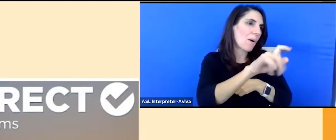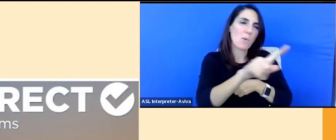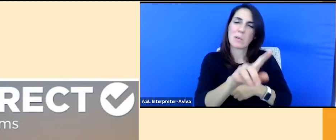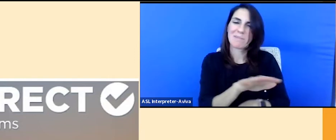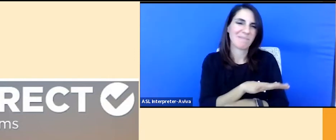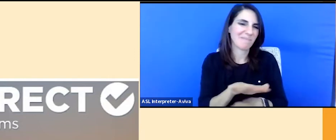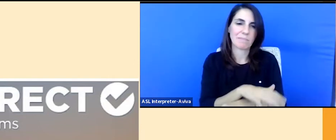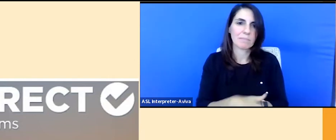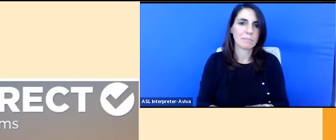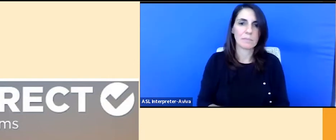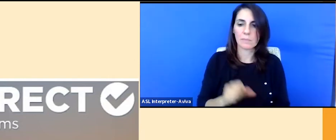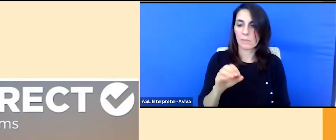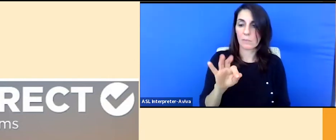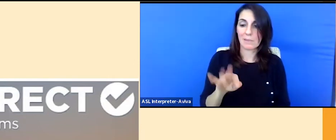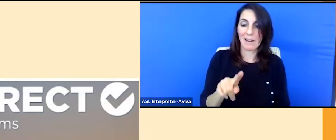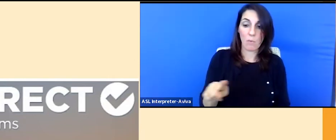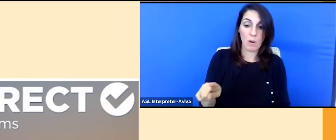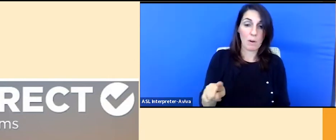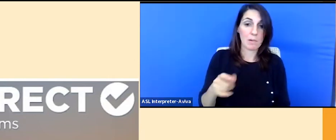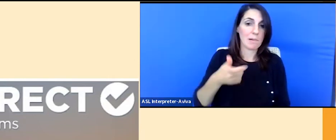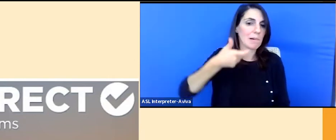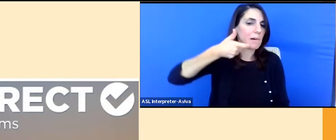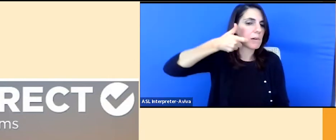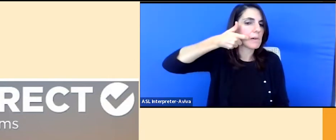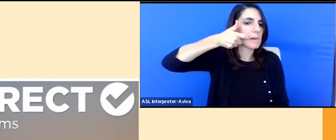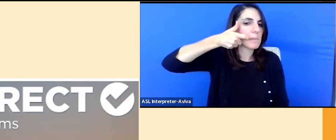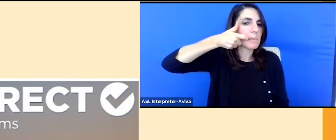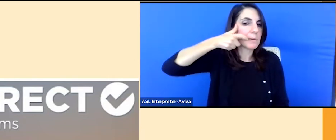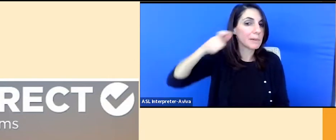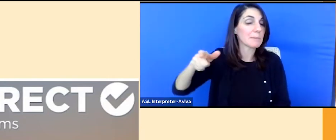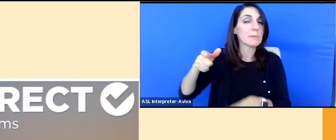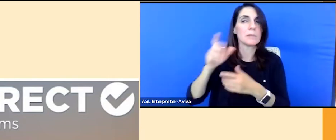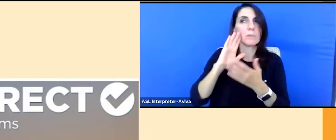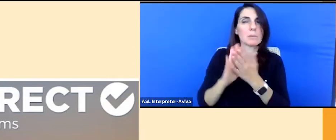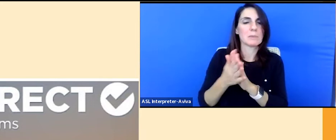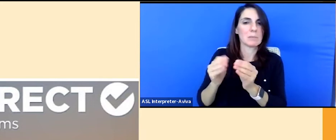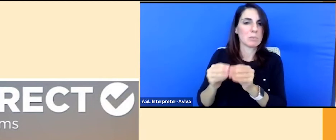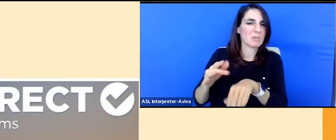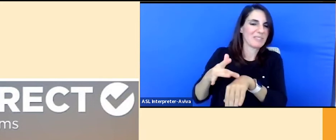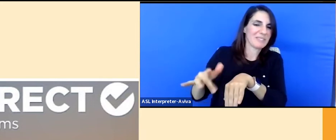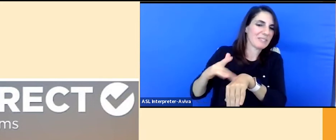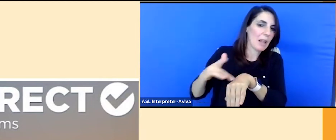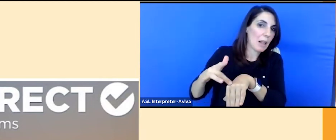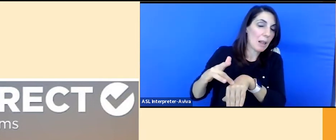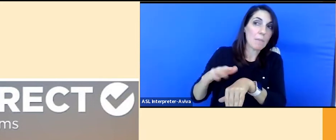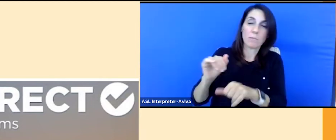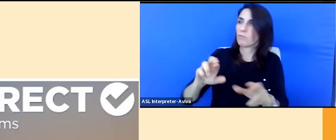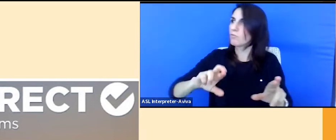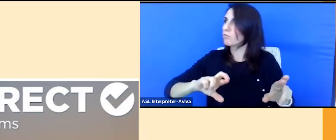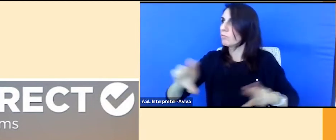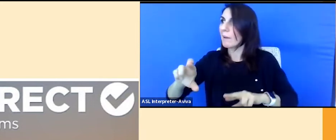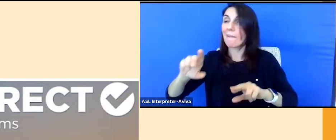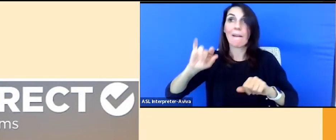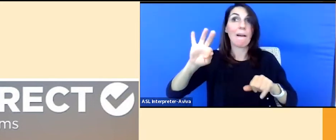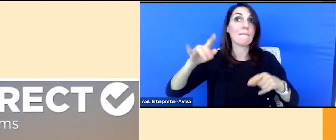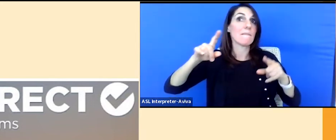so that the 911 operators are available and ready to take